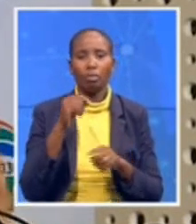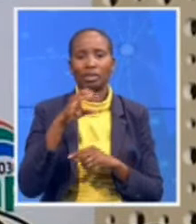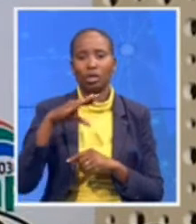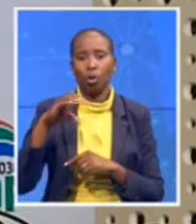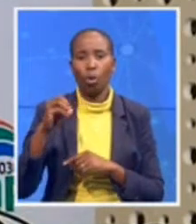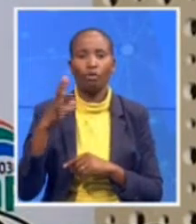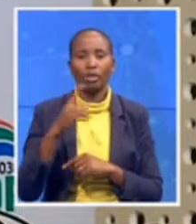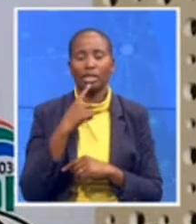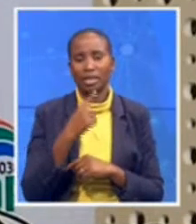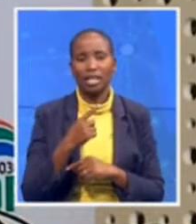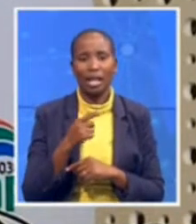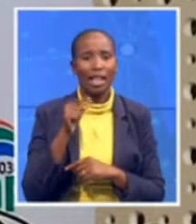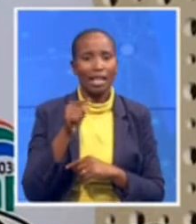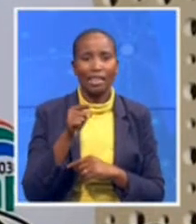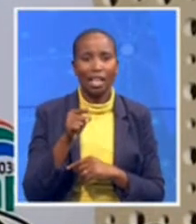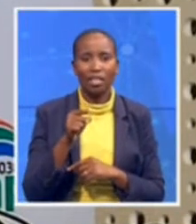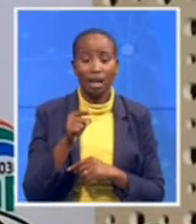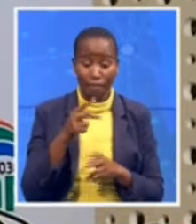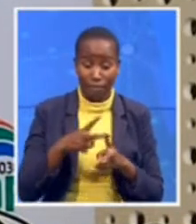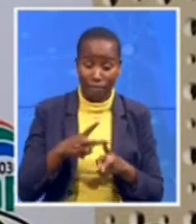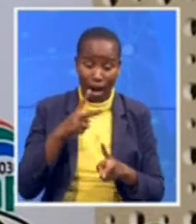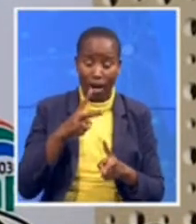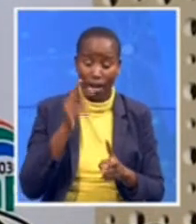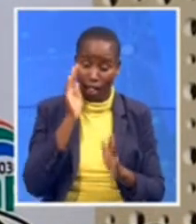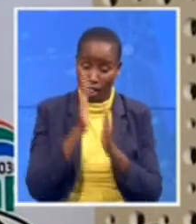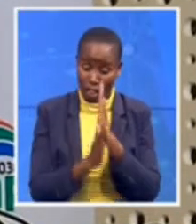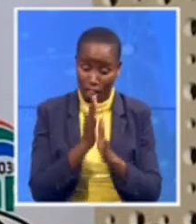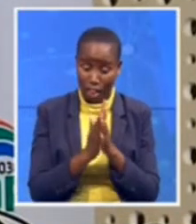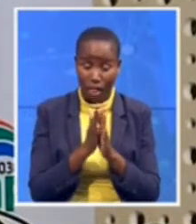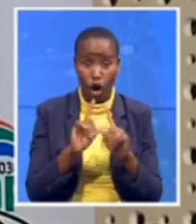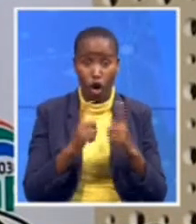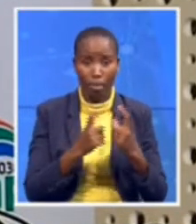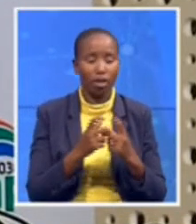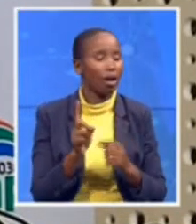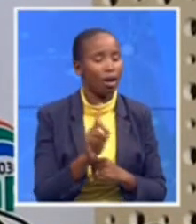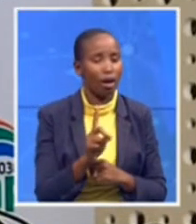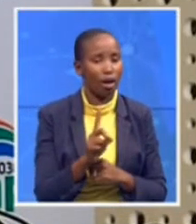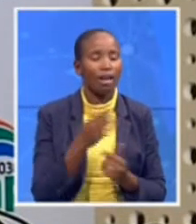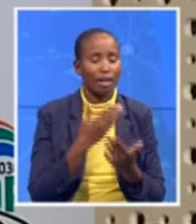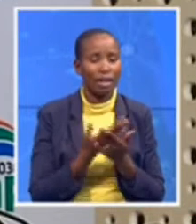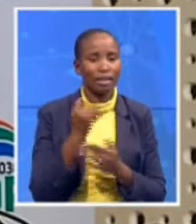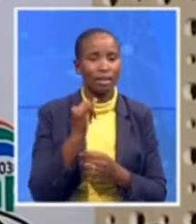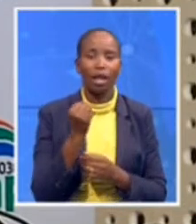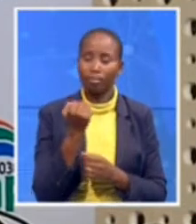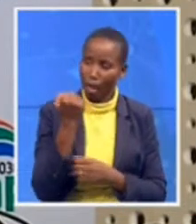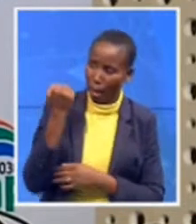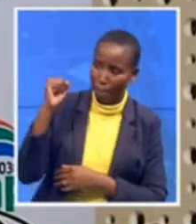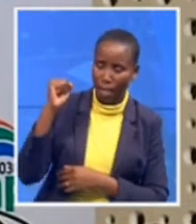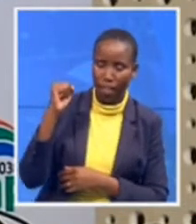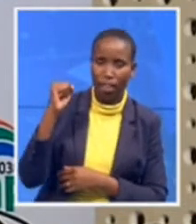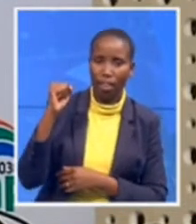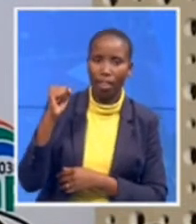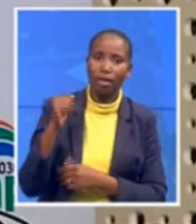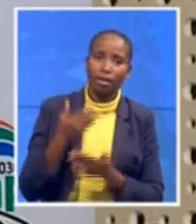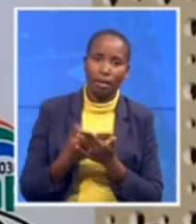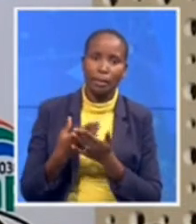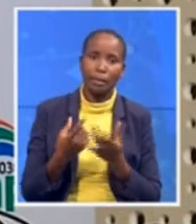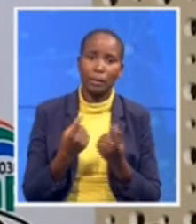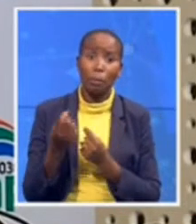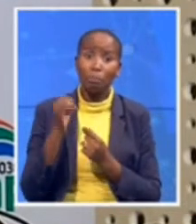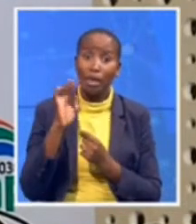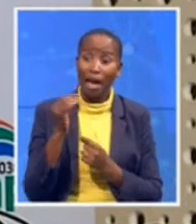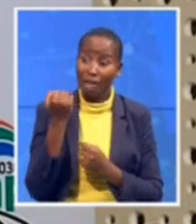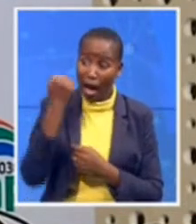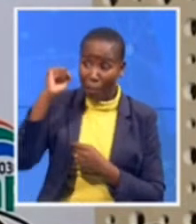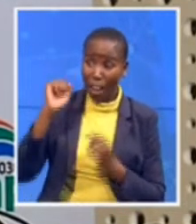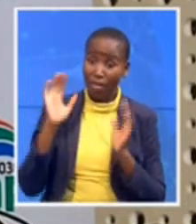of the enforcement committee. You have the ability to take it to appeal, to the appeal tribunal. And if you're still dissatisfied, you have obviously avenues